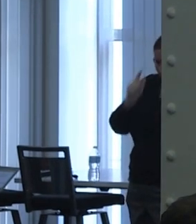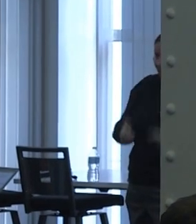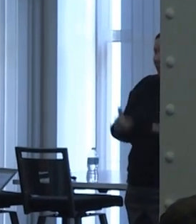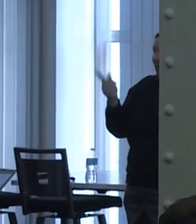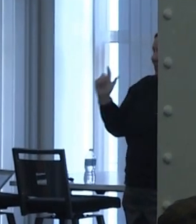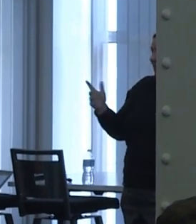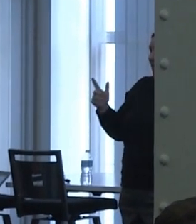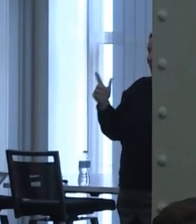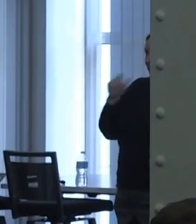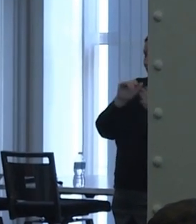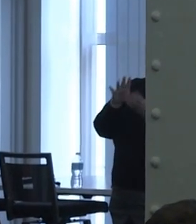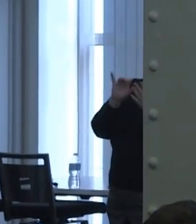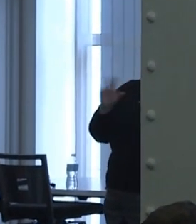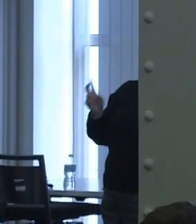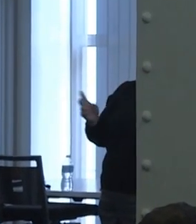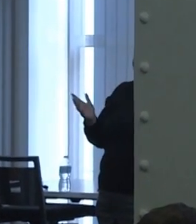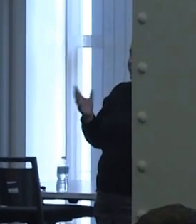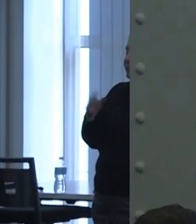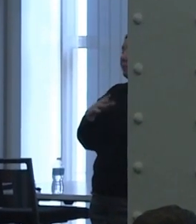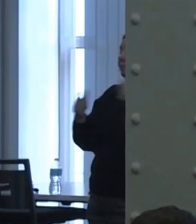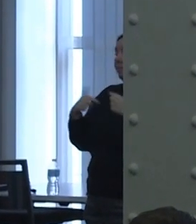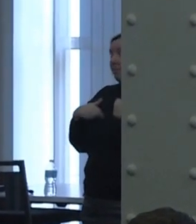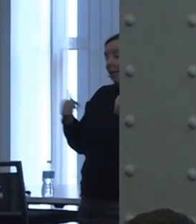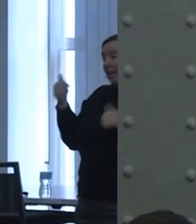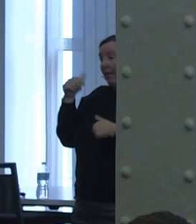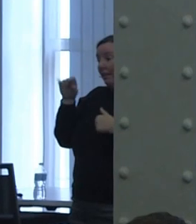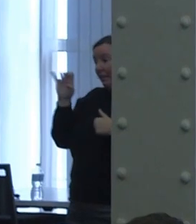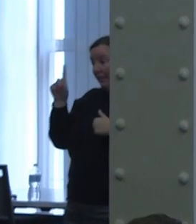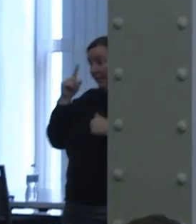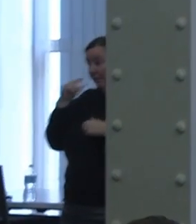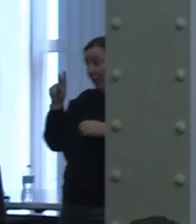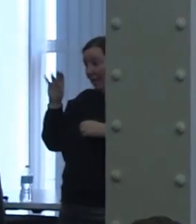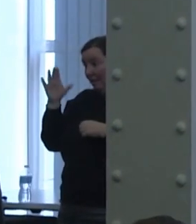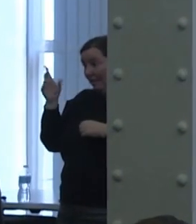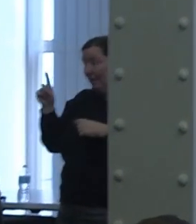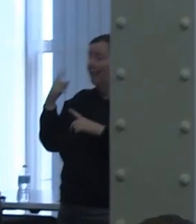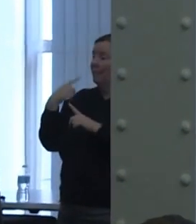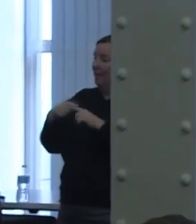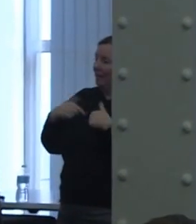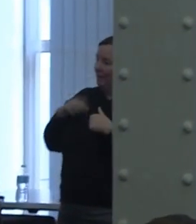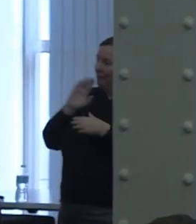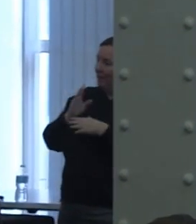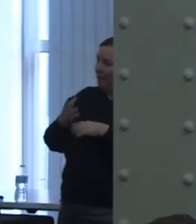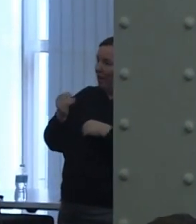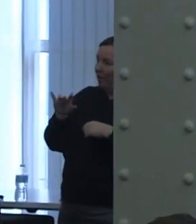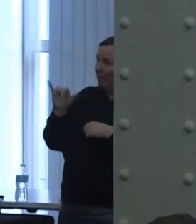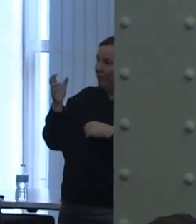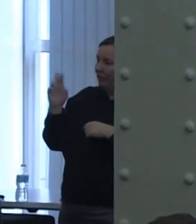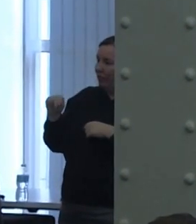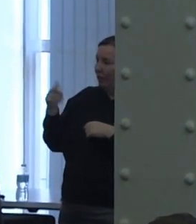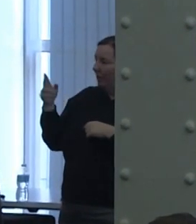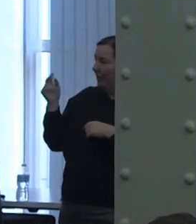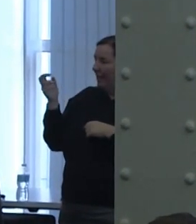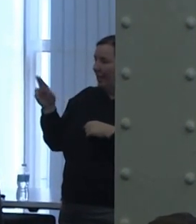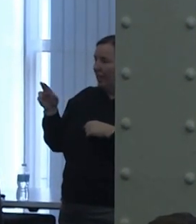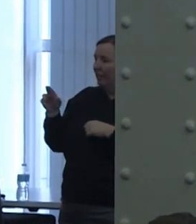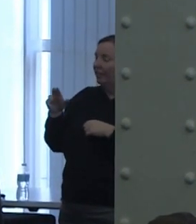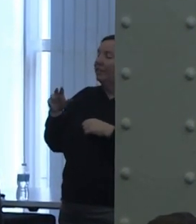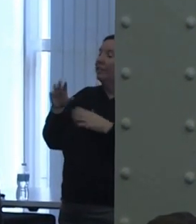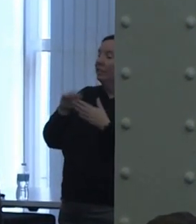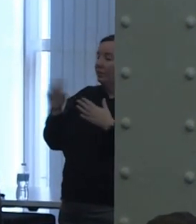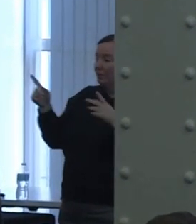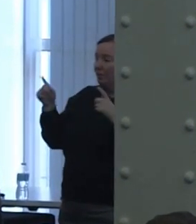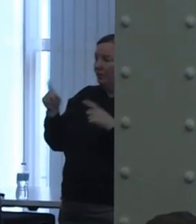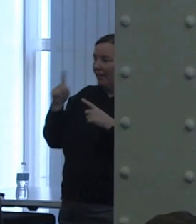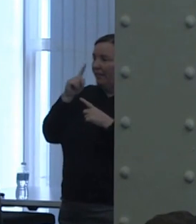just here as the head of, as the executive director of NCD. I'm also here as the daughter of Joan Hare, disabled students director at the College of